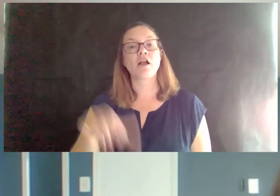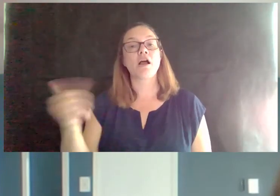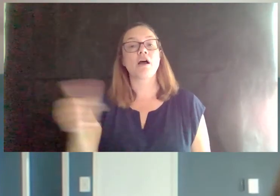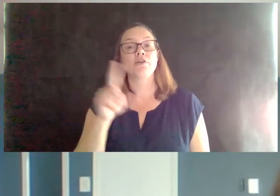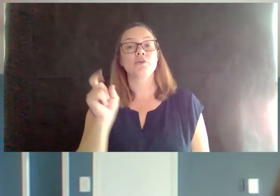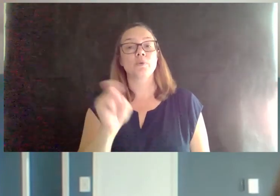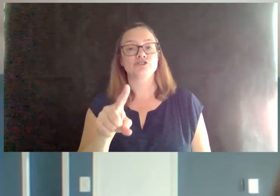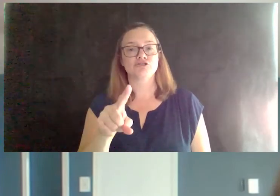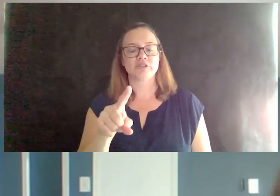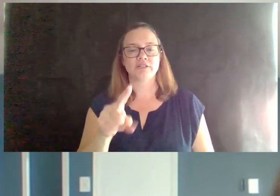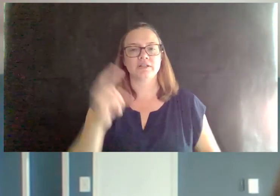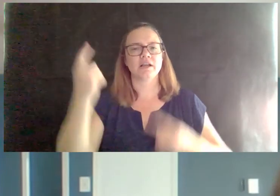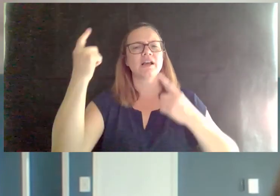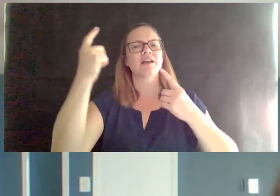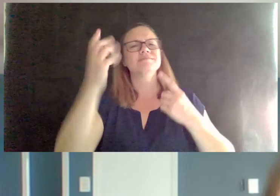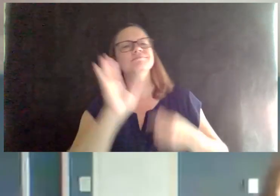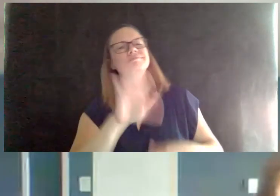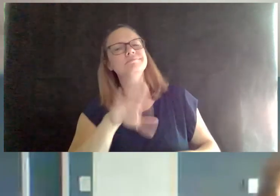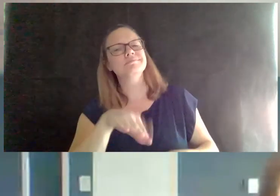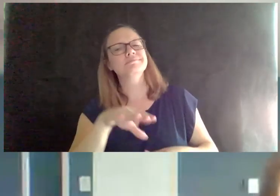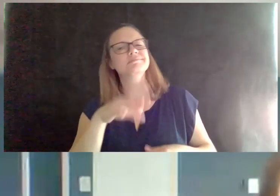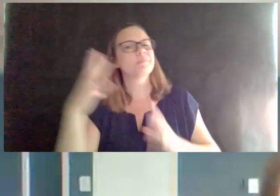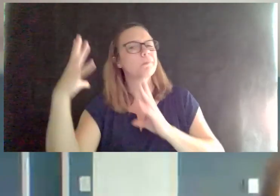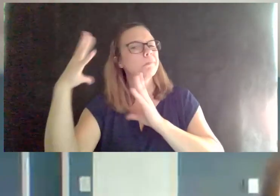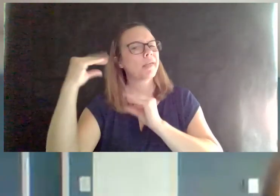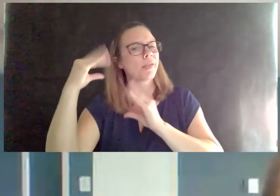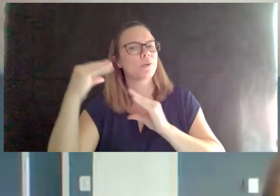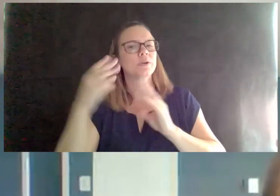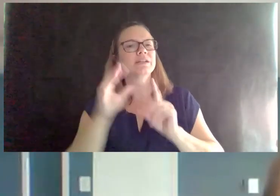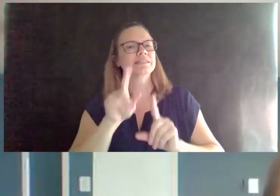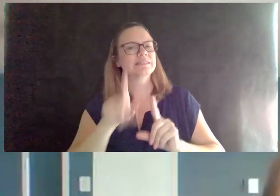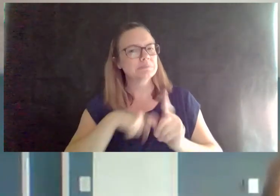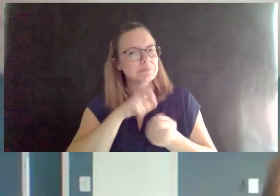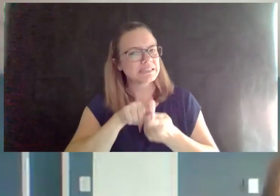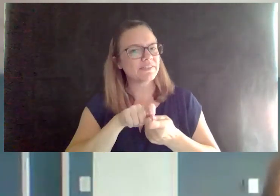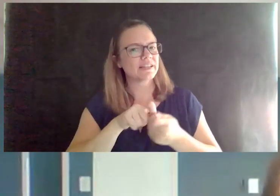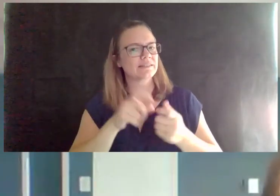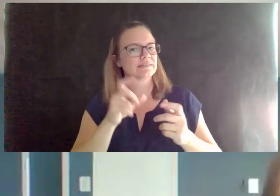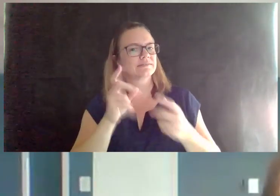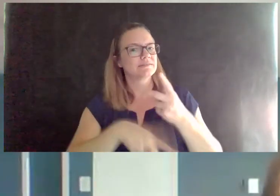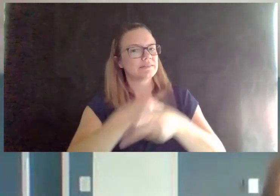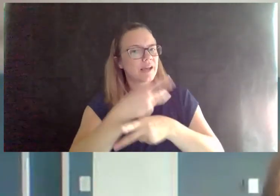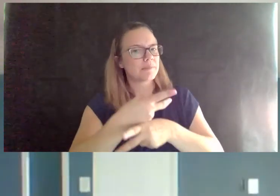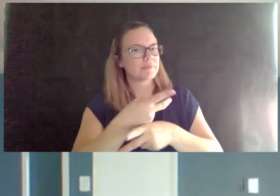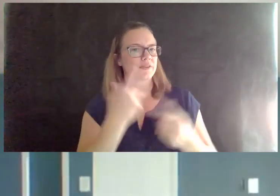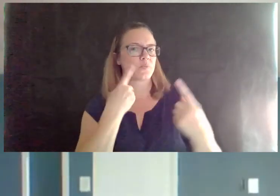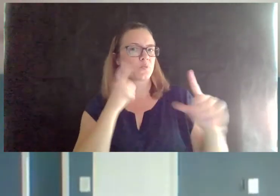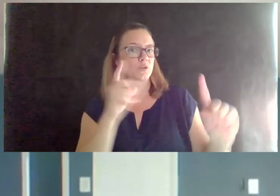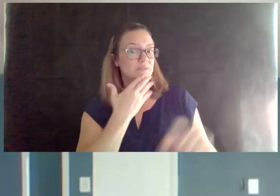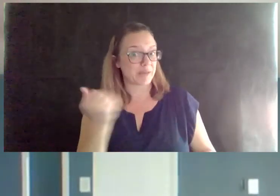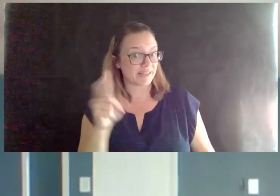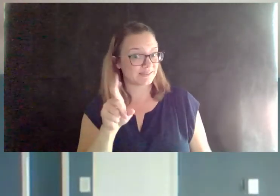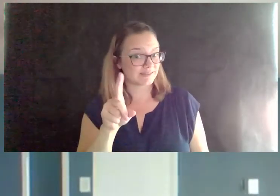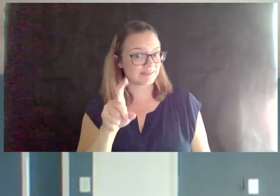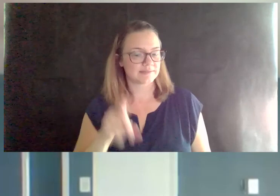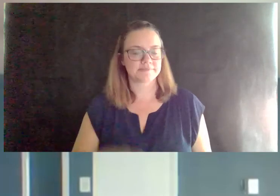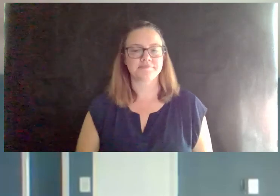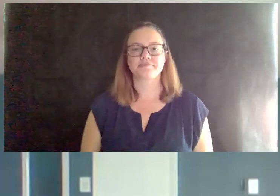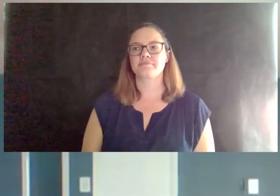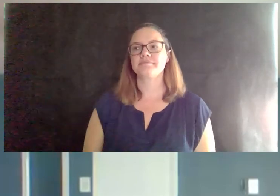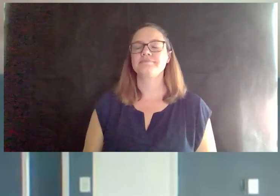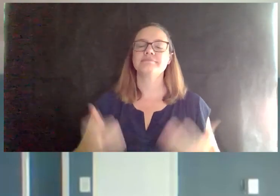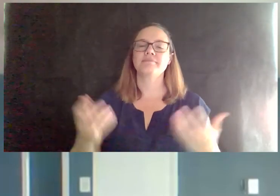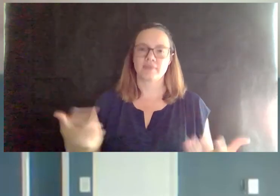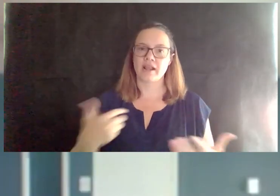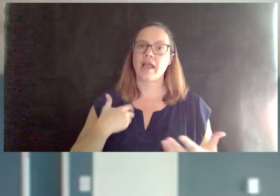Another question, thoughts on pillows. Is there a particular type that tends to work best? When it comes to